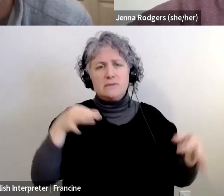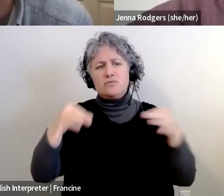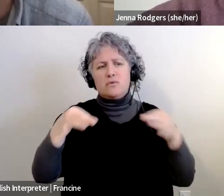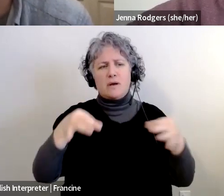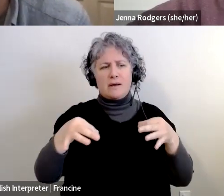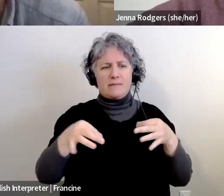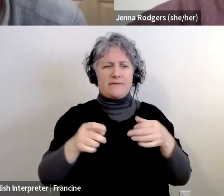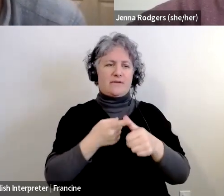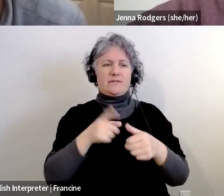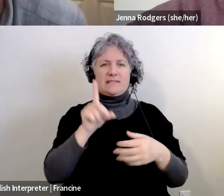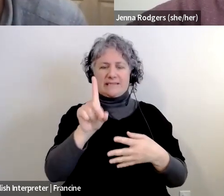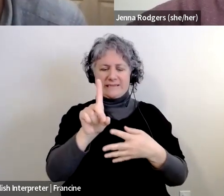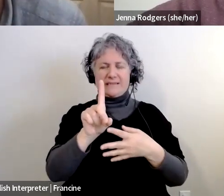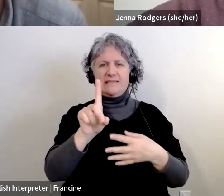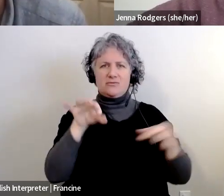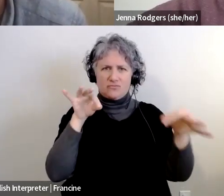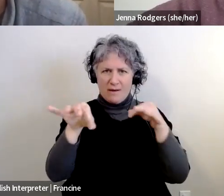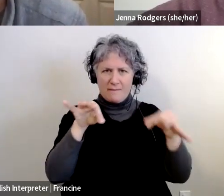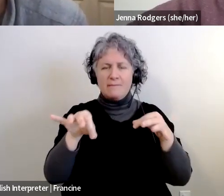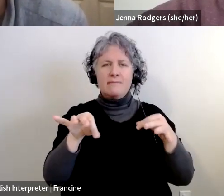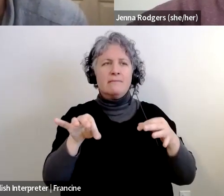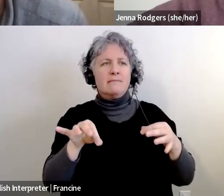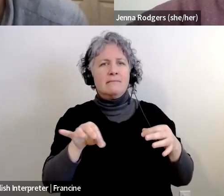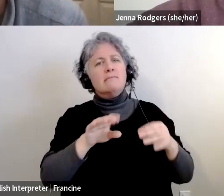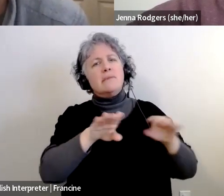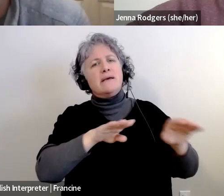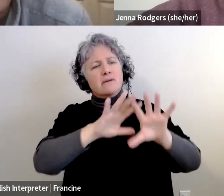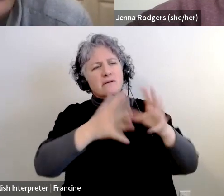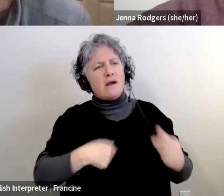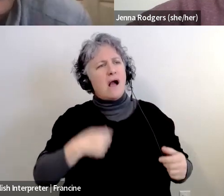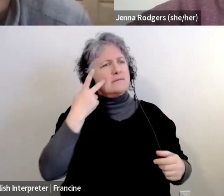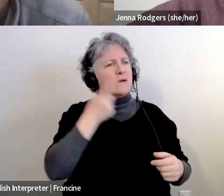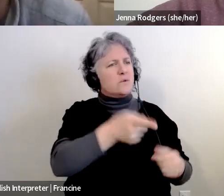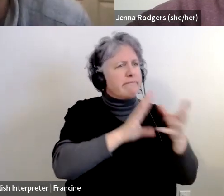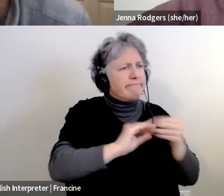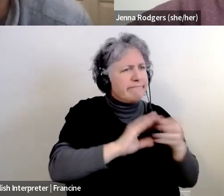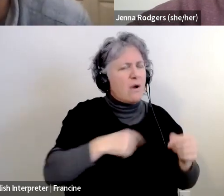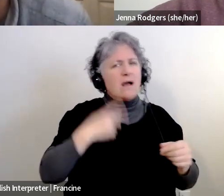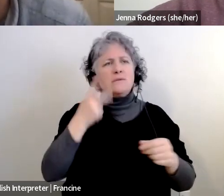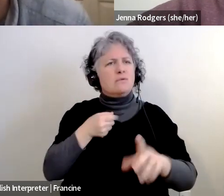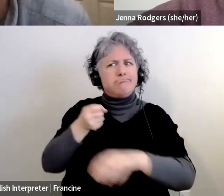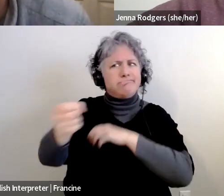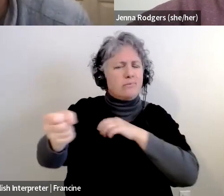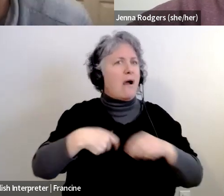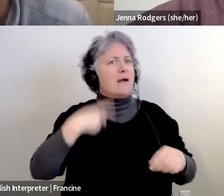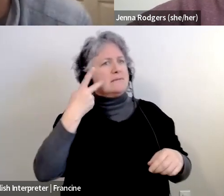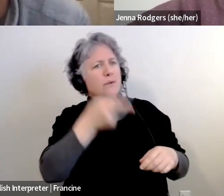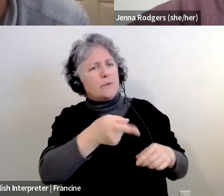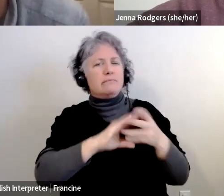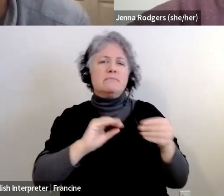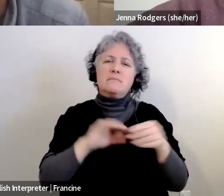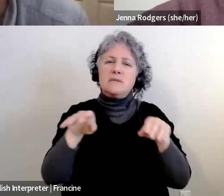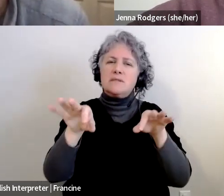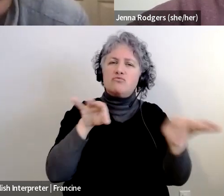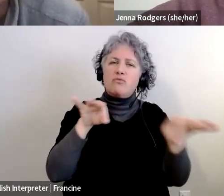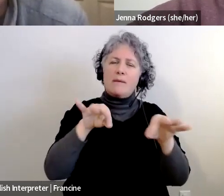describe is that behavior. So what we see, and the more specific we are about that behavior, the more there is